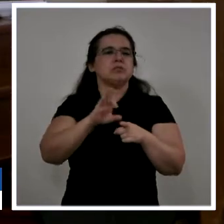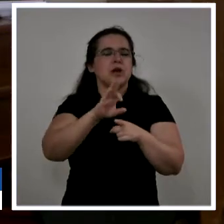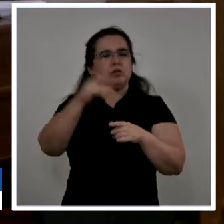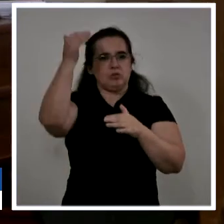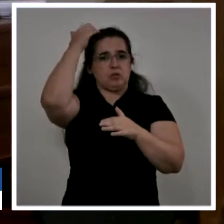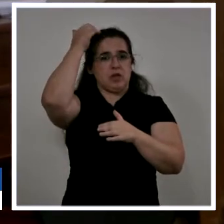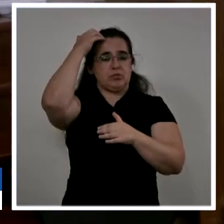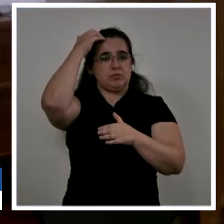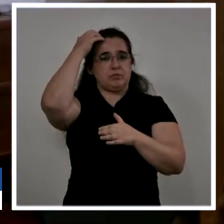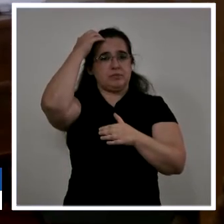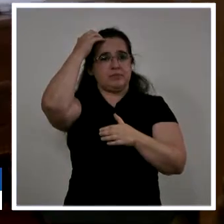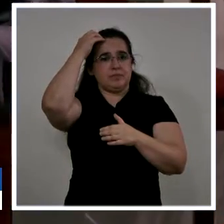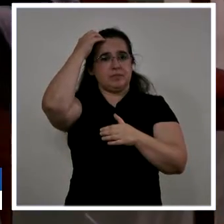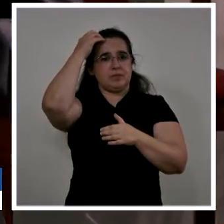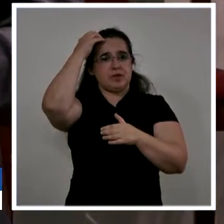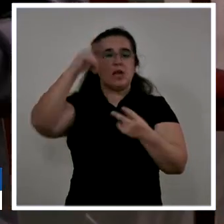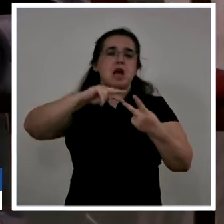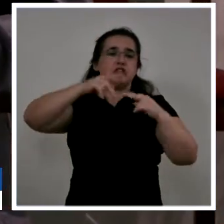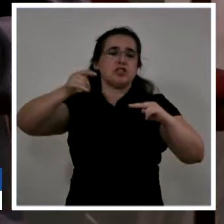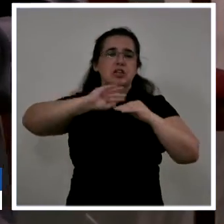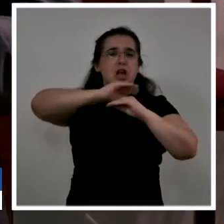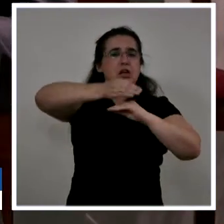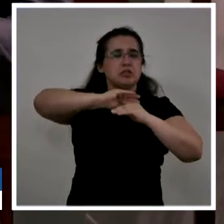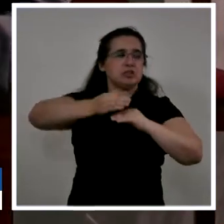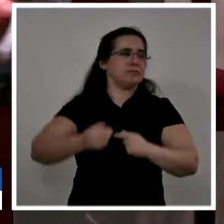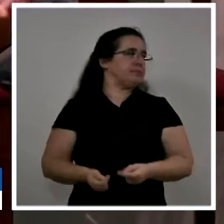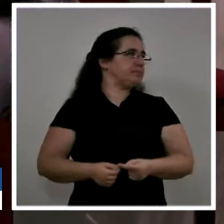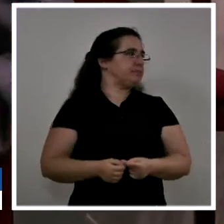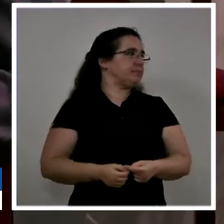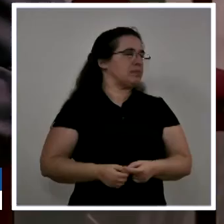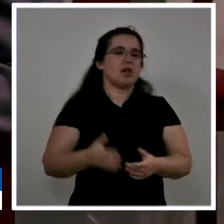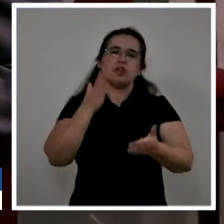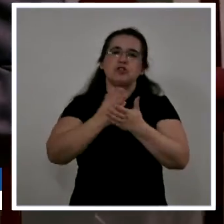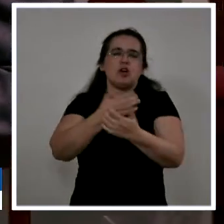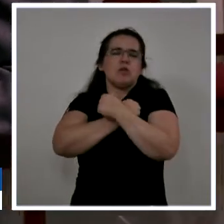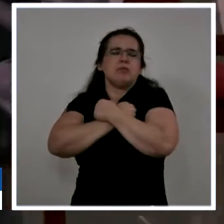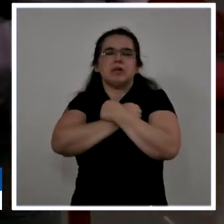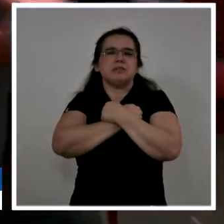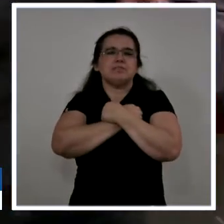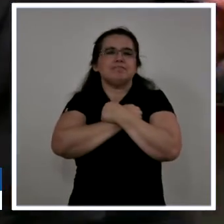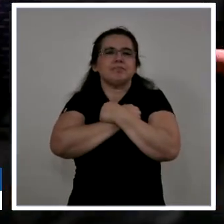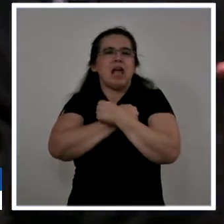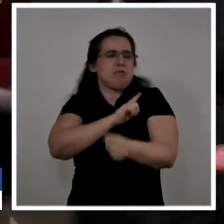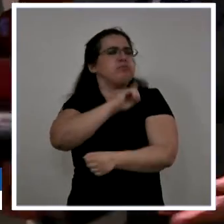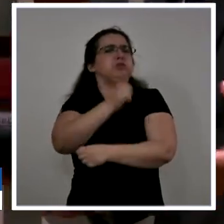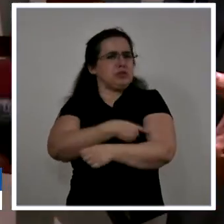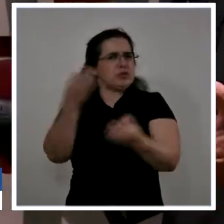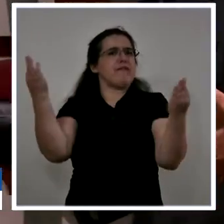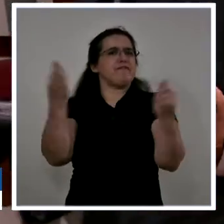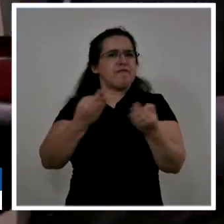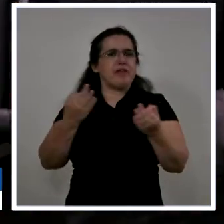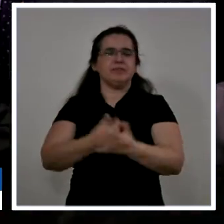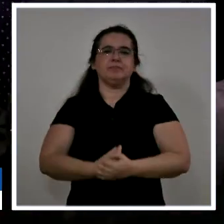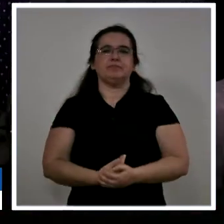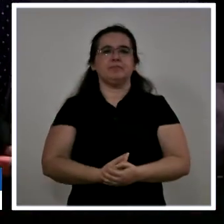O meu cérebro. And his epigenetics. E a minha epigenética, só com um abraço. It's powerful. É muito poderoso. And that's what God